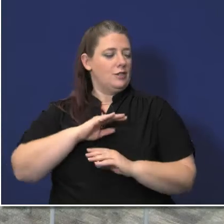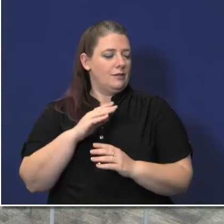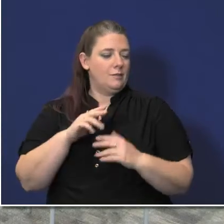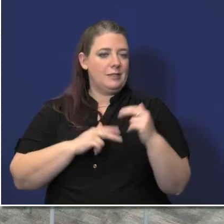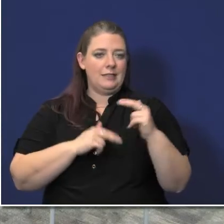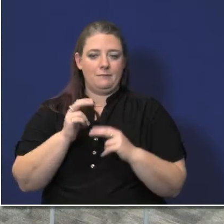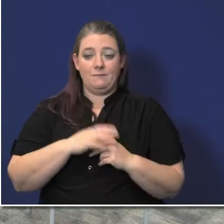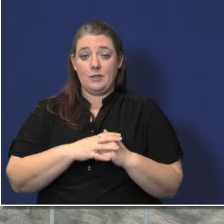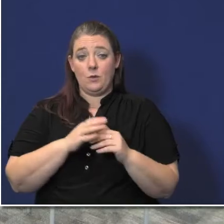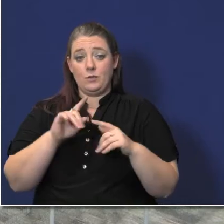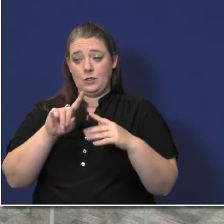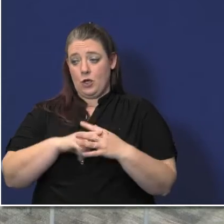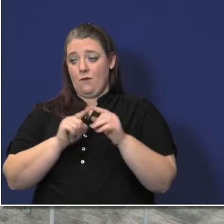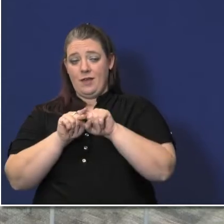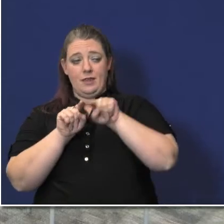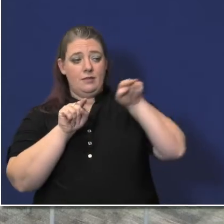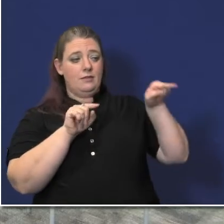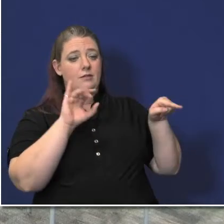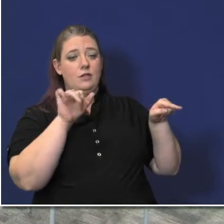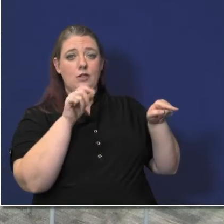Start at the other side. Mr. Jackson, do you have anything?